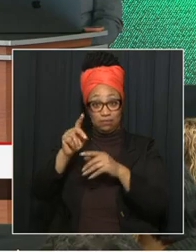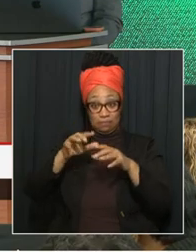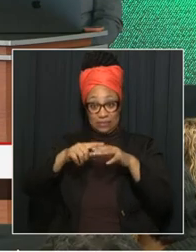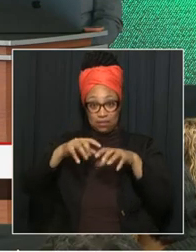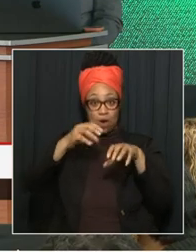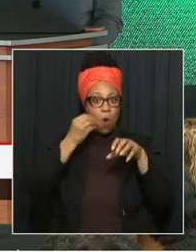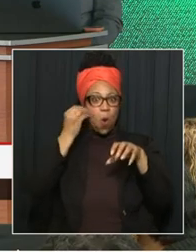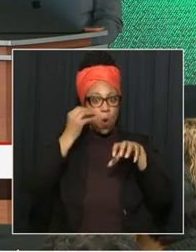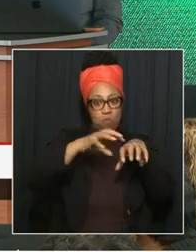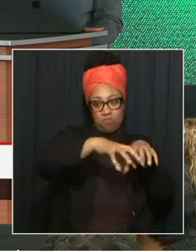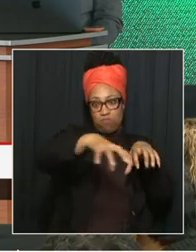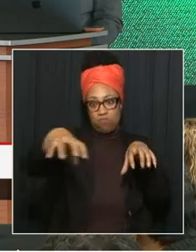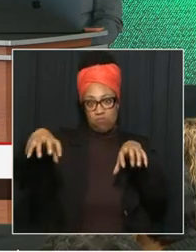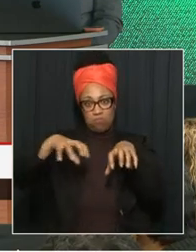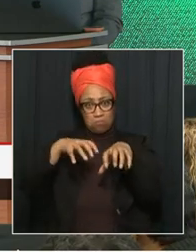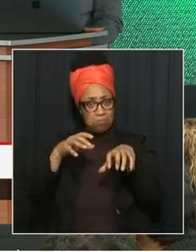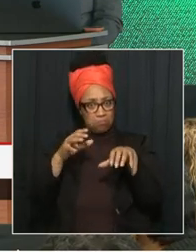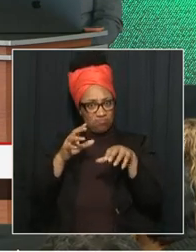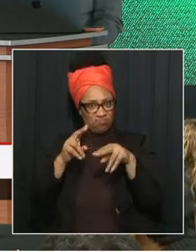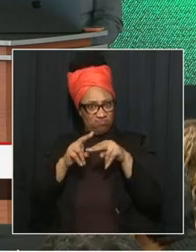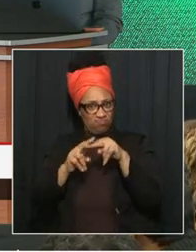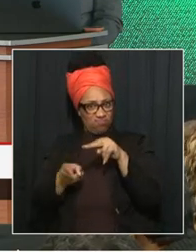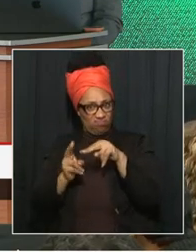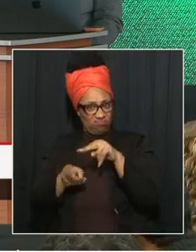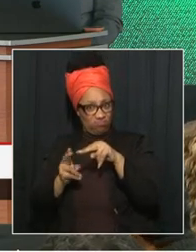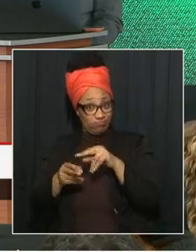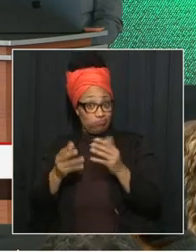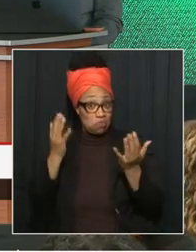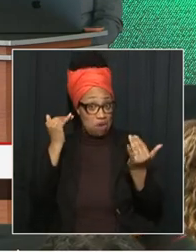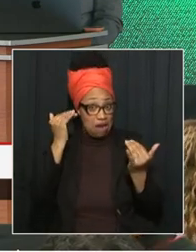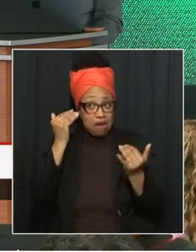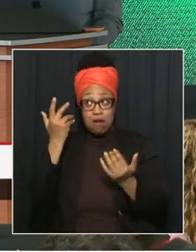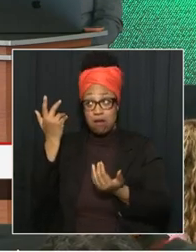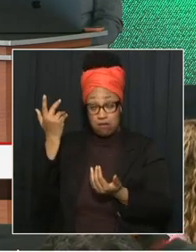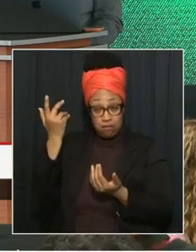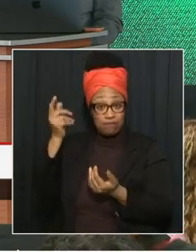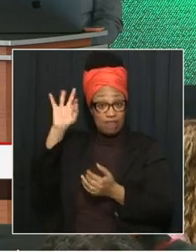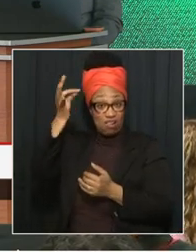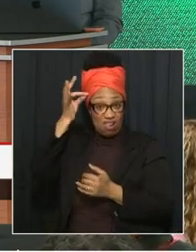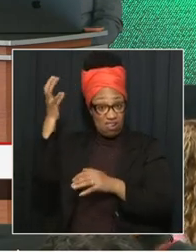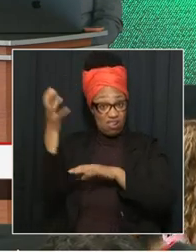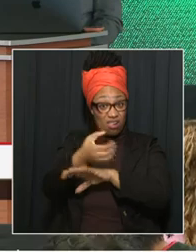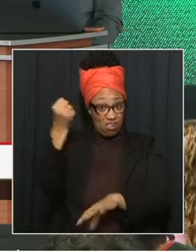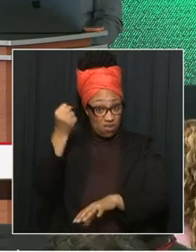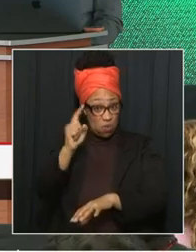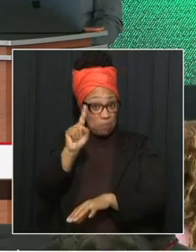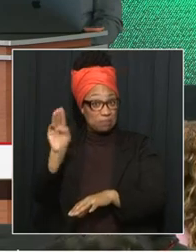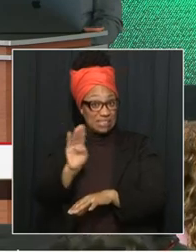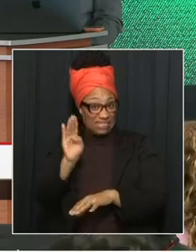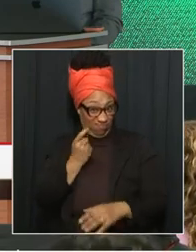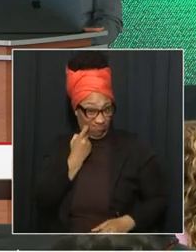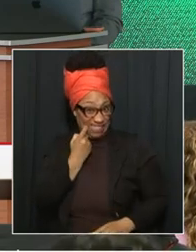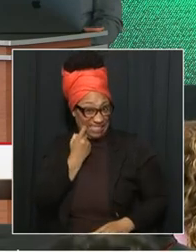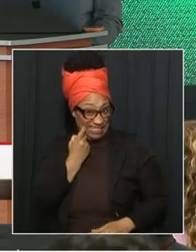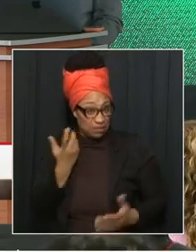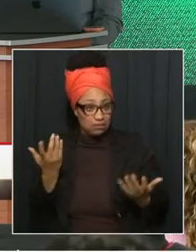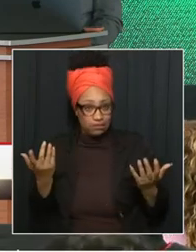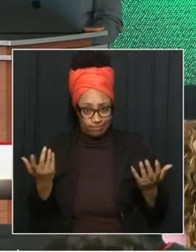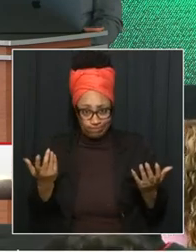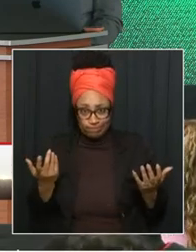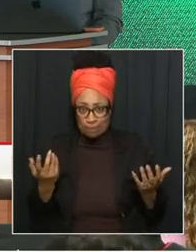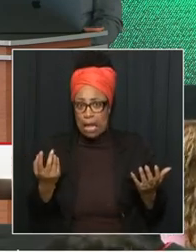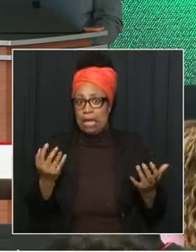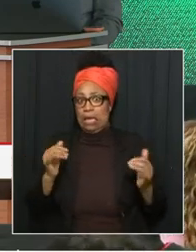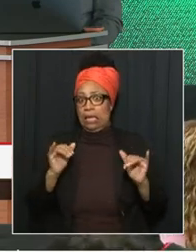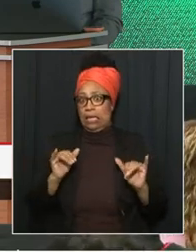with the stroke of a pen, took $1 billion from us this past year. I imagine that and, maybe